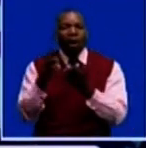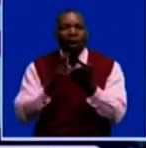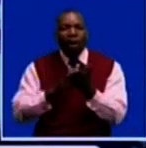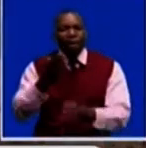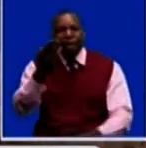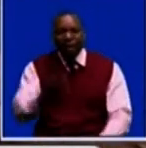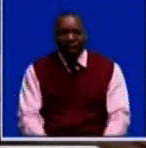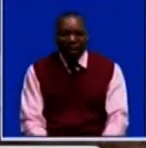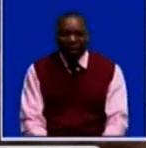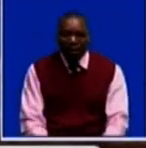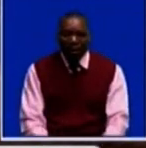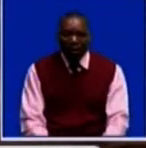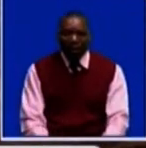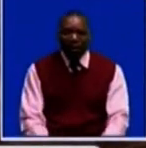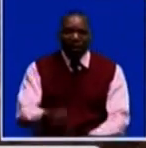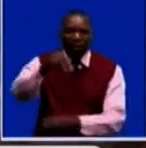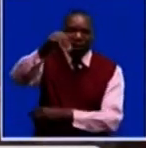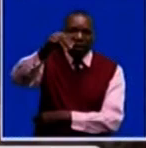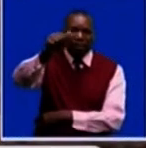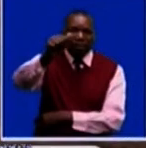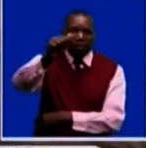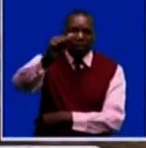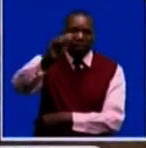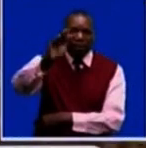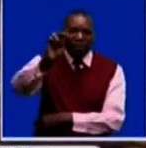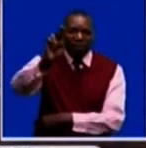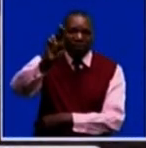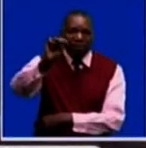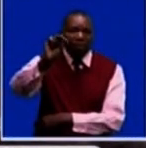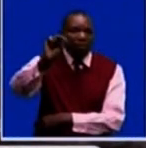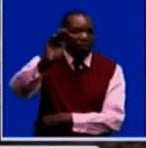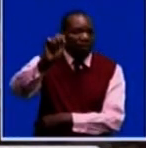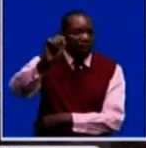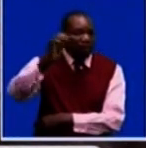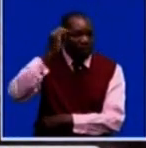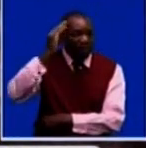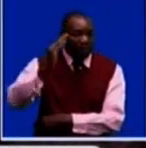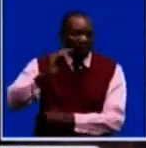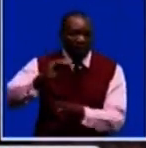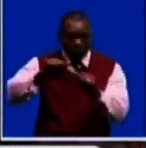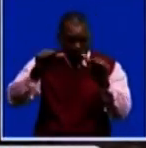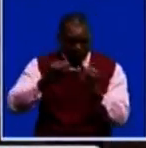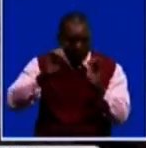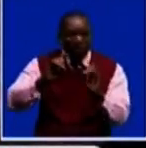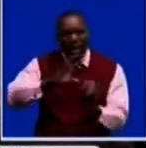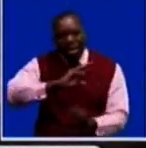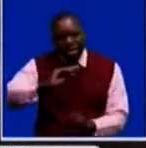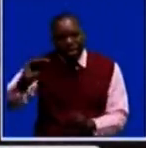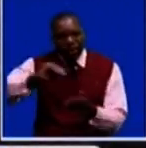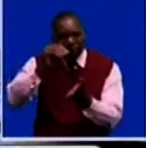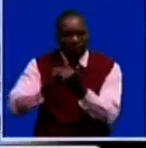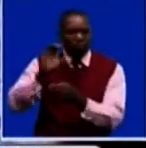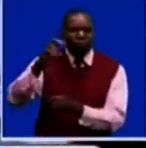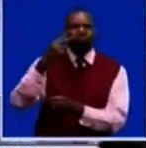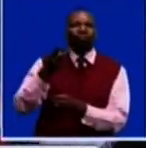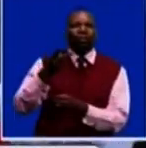report. General Education Minister David Mabumba is in Central Province to check on education infrastructure